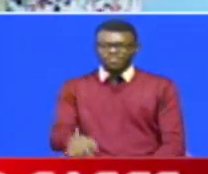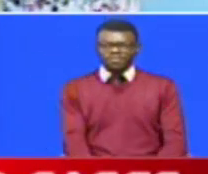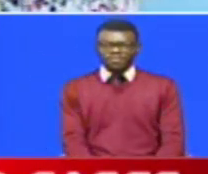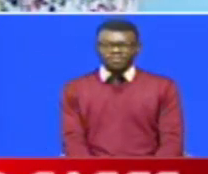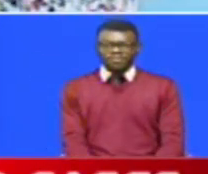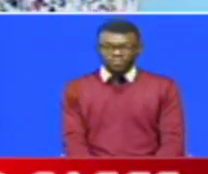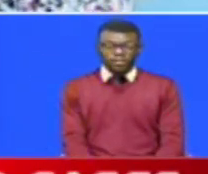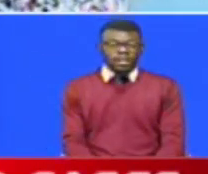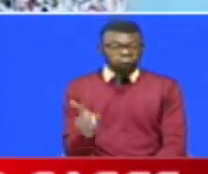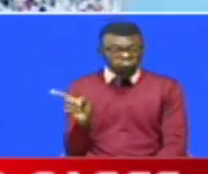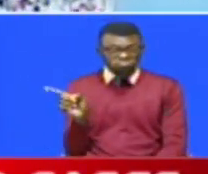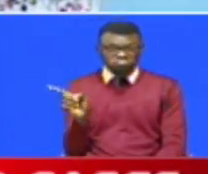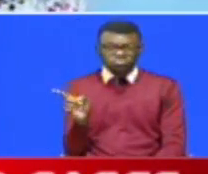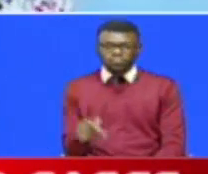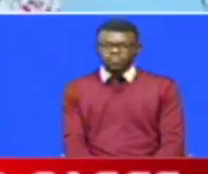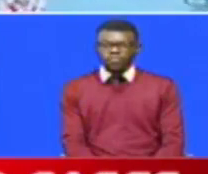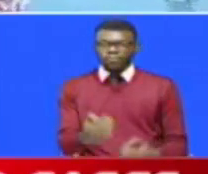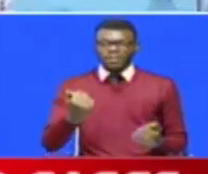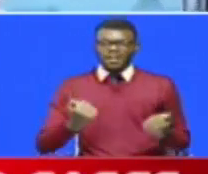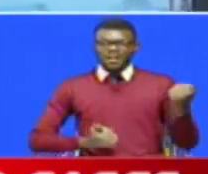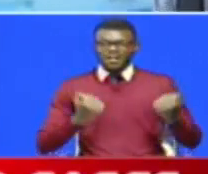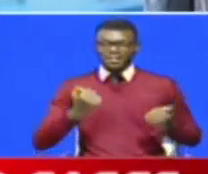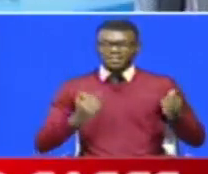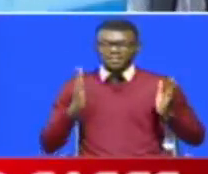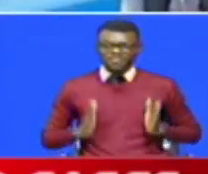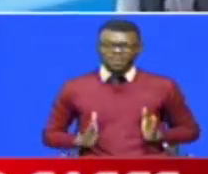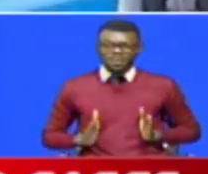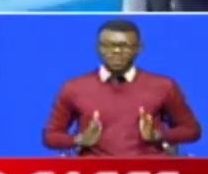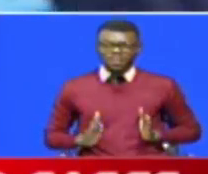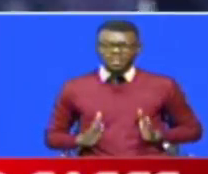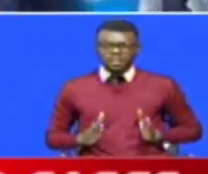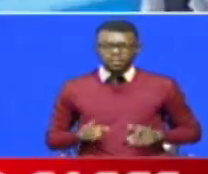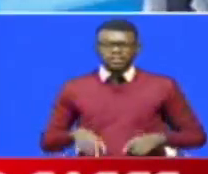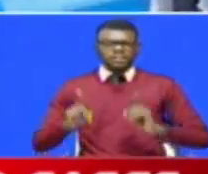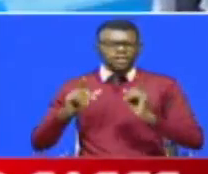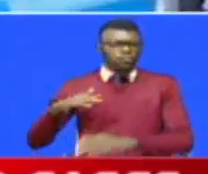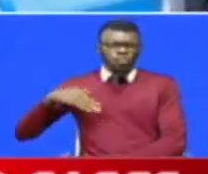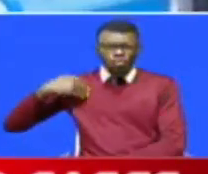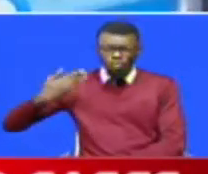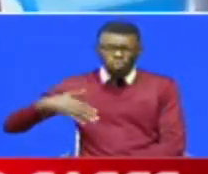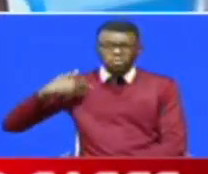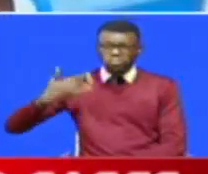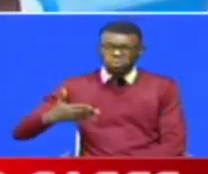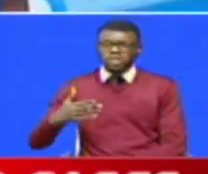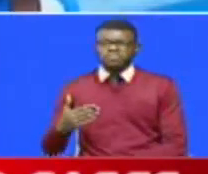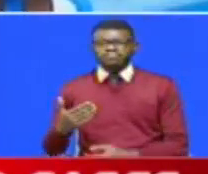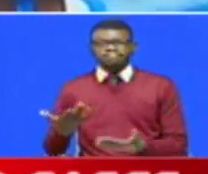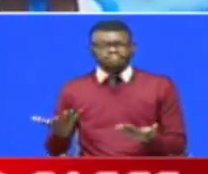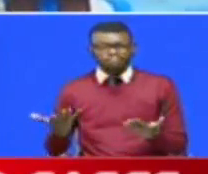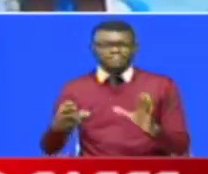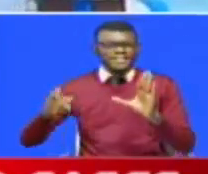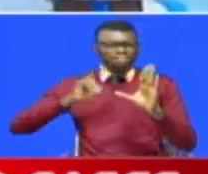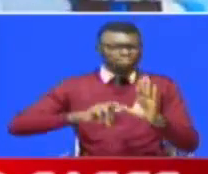Joseph Budia is a driver. He has consistently ferried